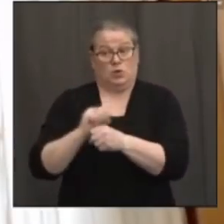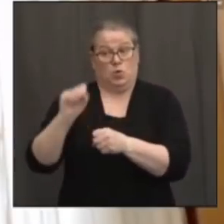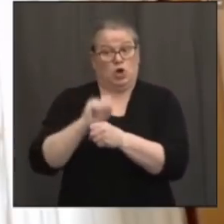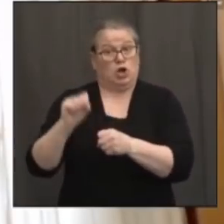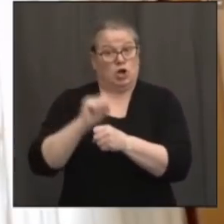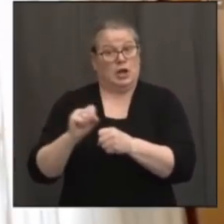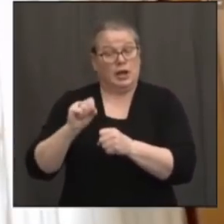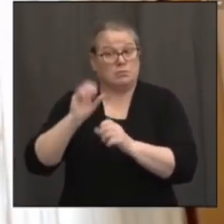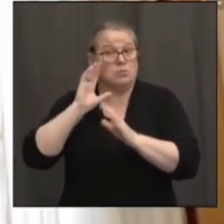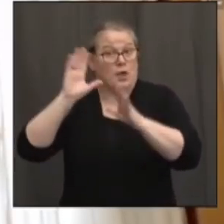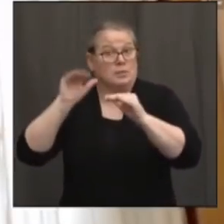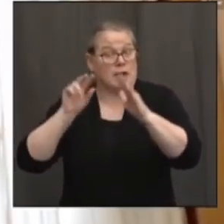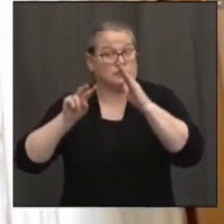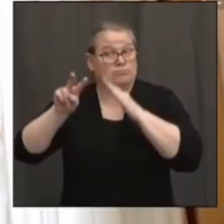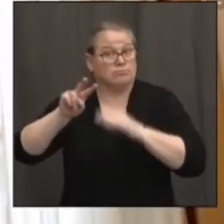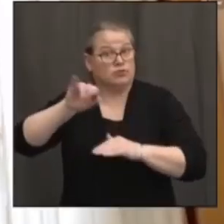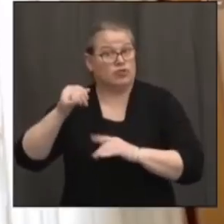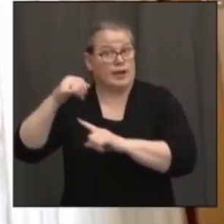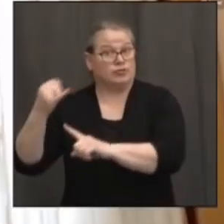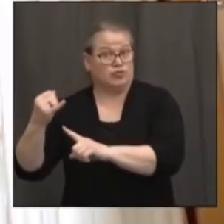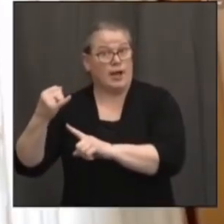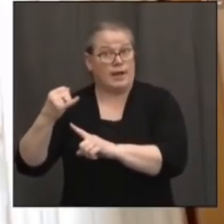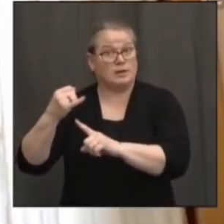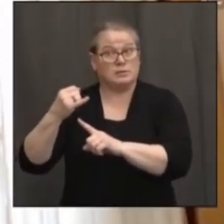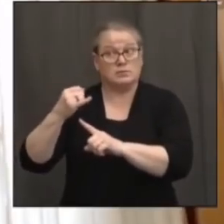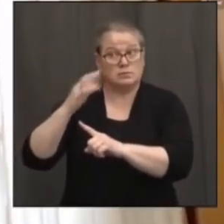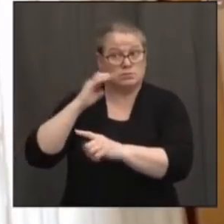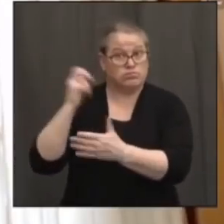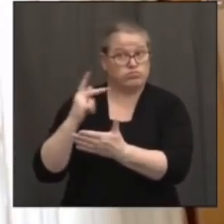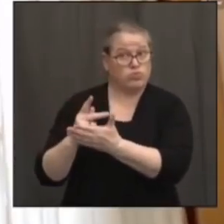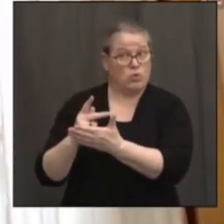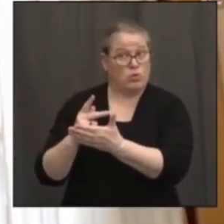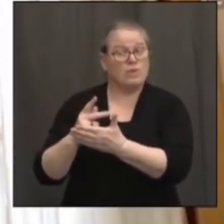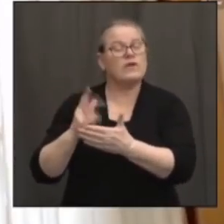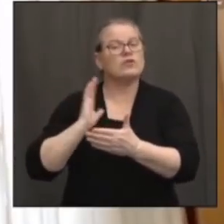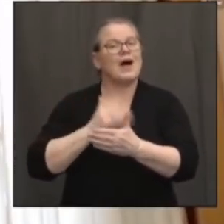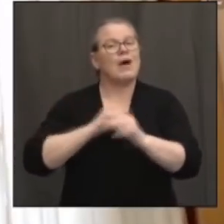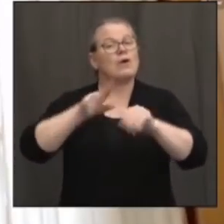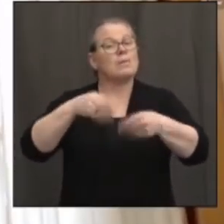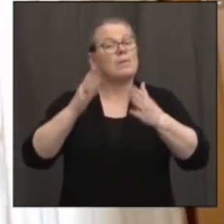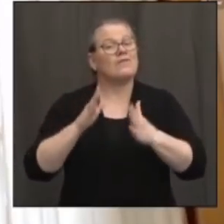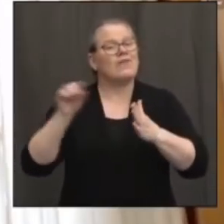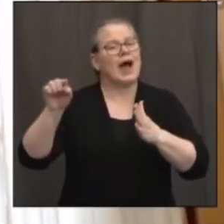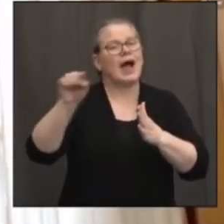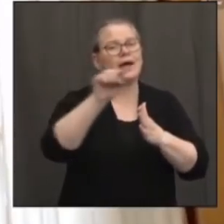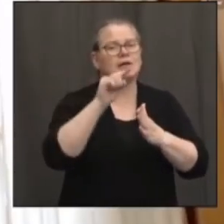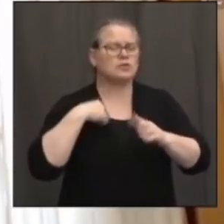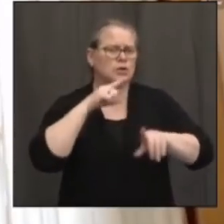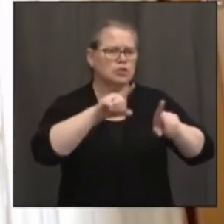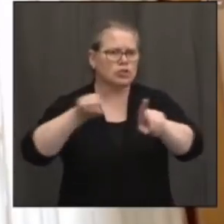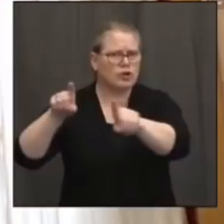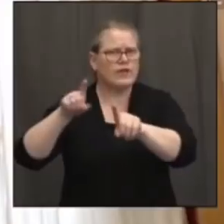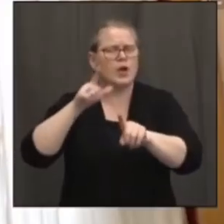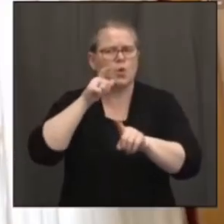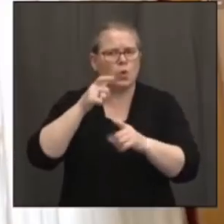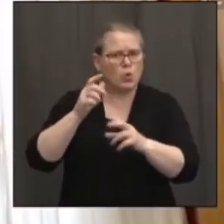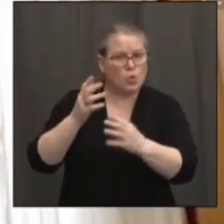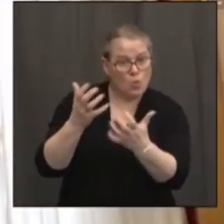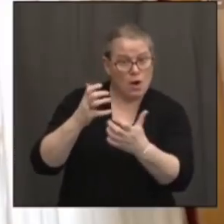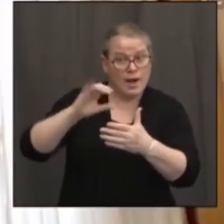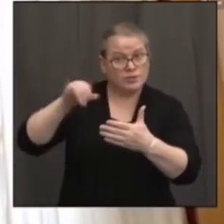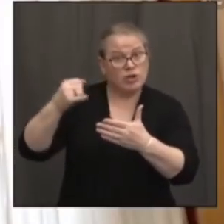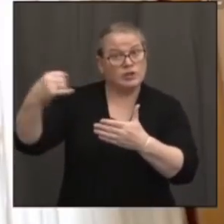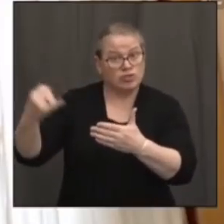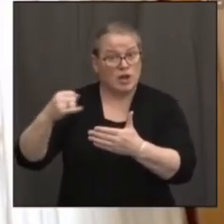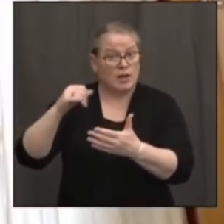J&J vaccine over the weekend to survey our providers, see who would express interest and capacity to be able to take on